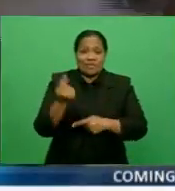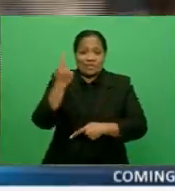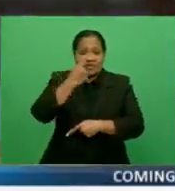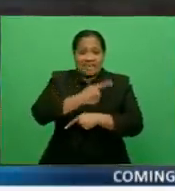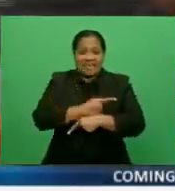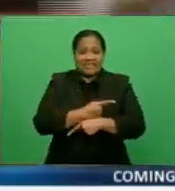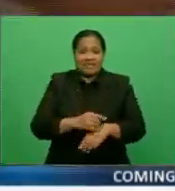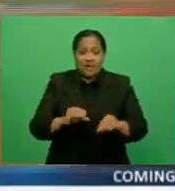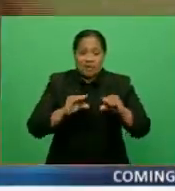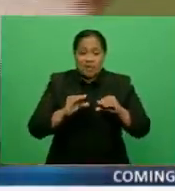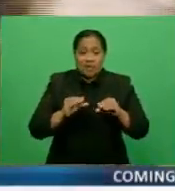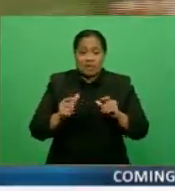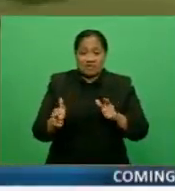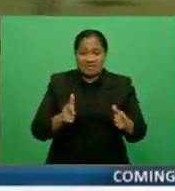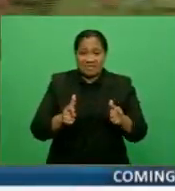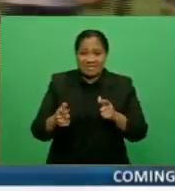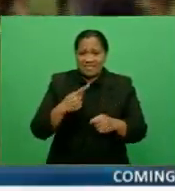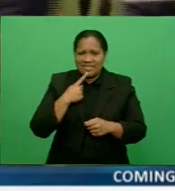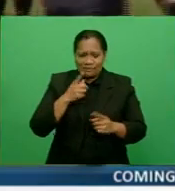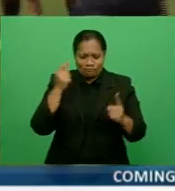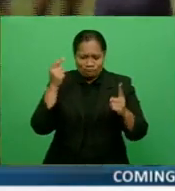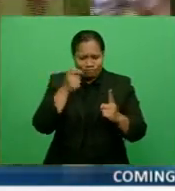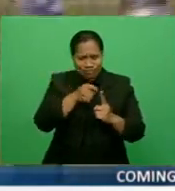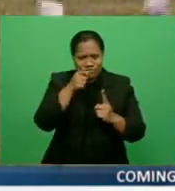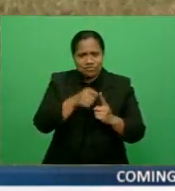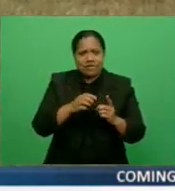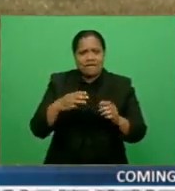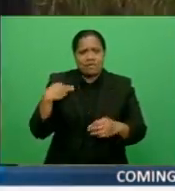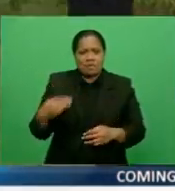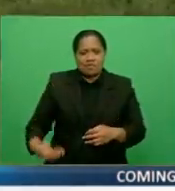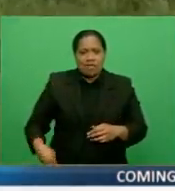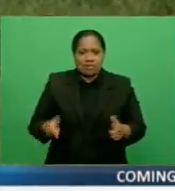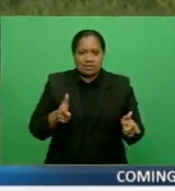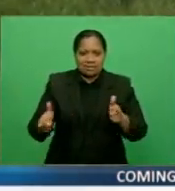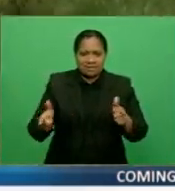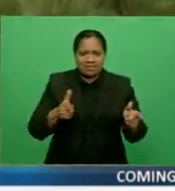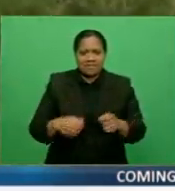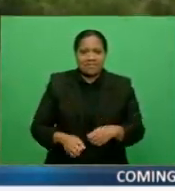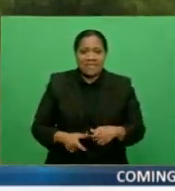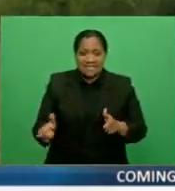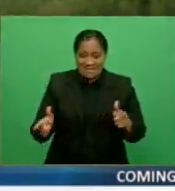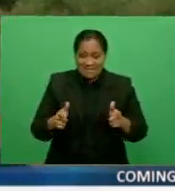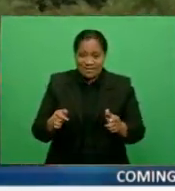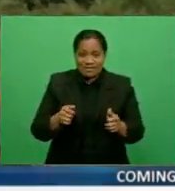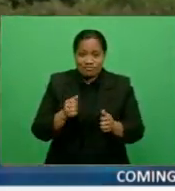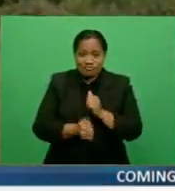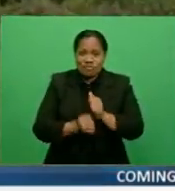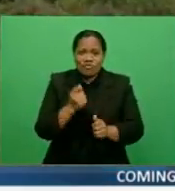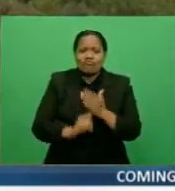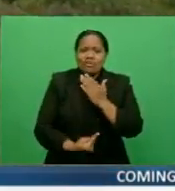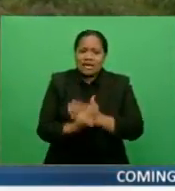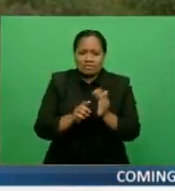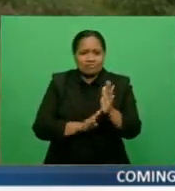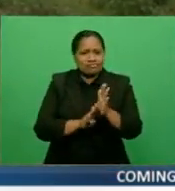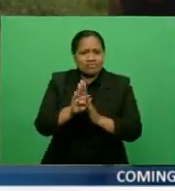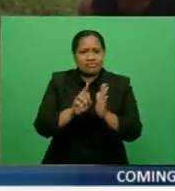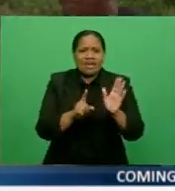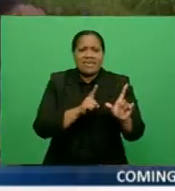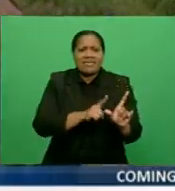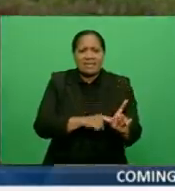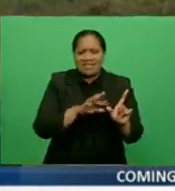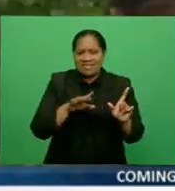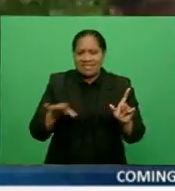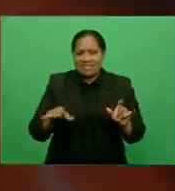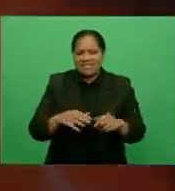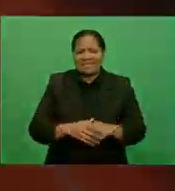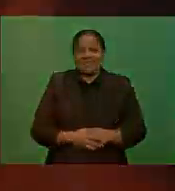Baberset's target for Maris Sevens and Sevens Brothers Boost Yamadiyah. This and more coming up.